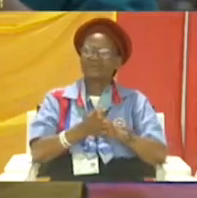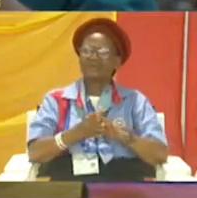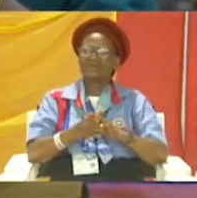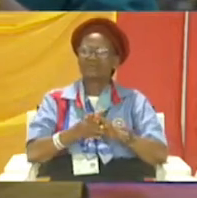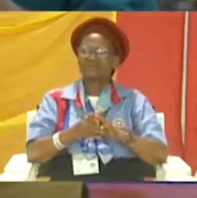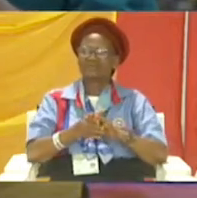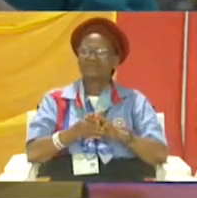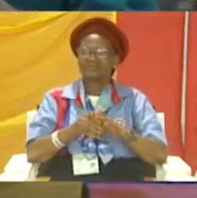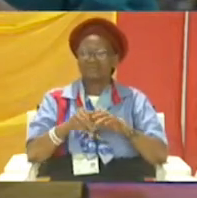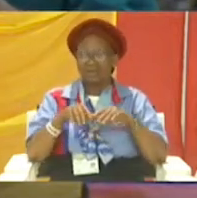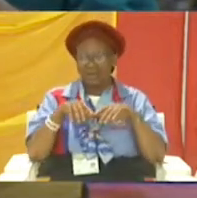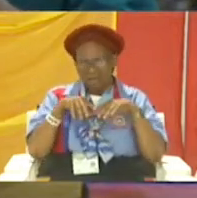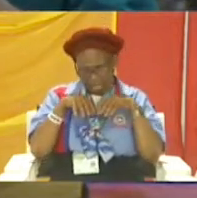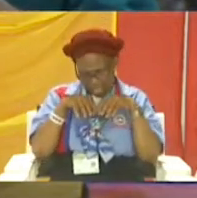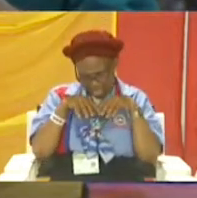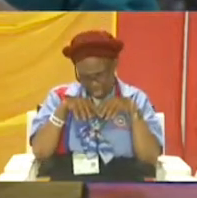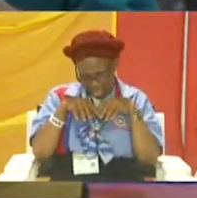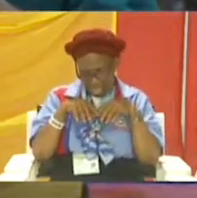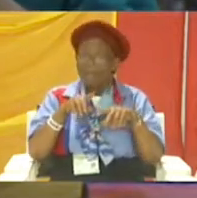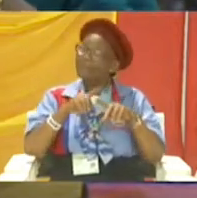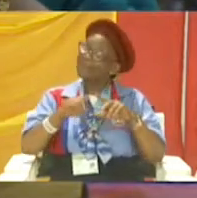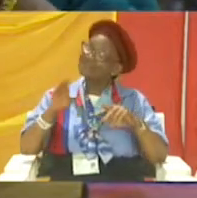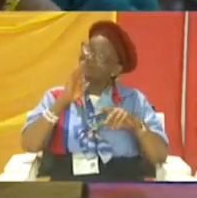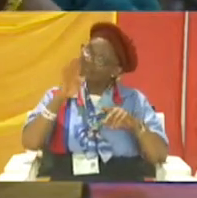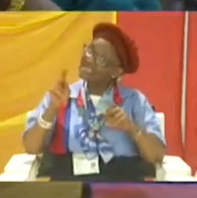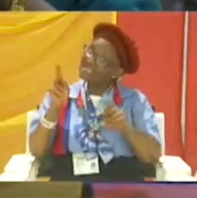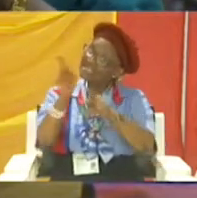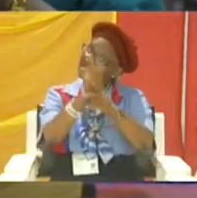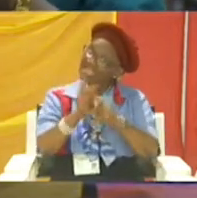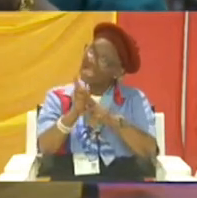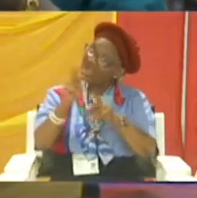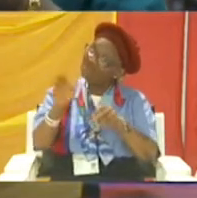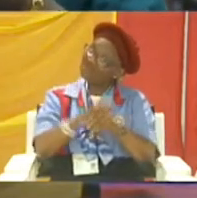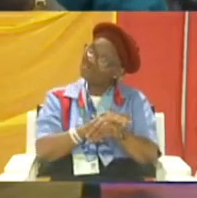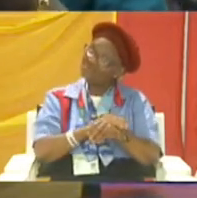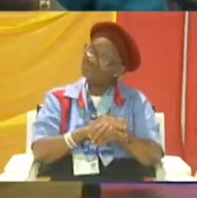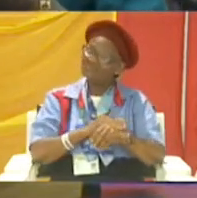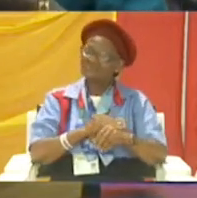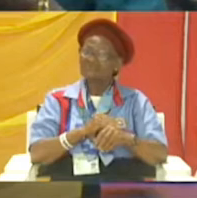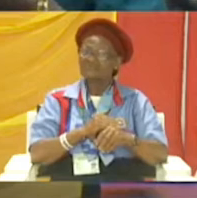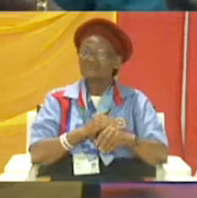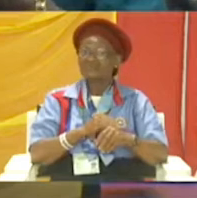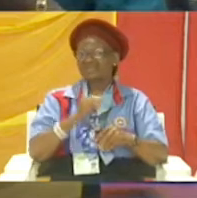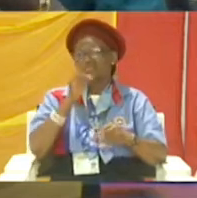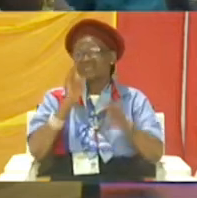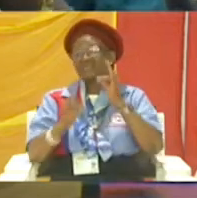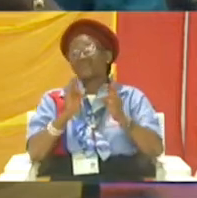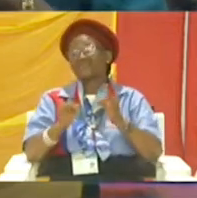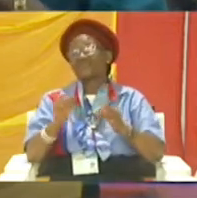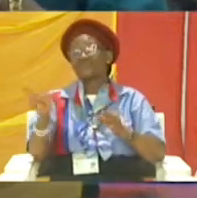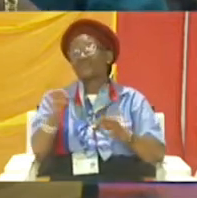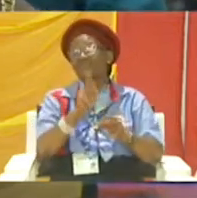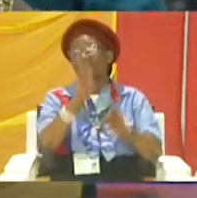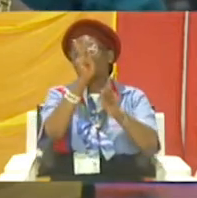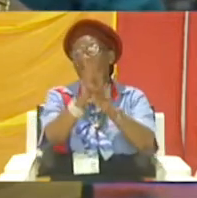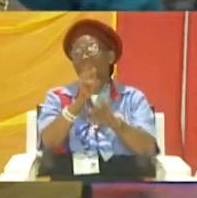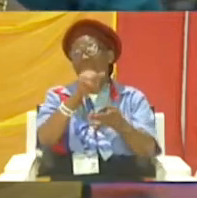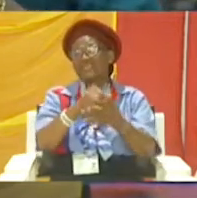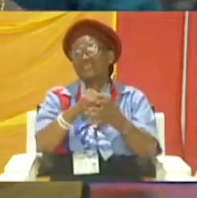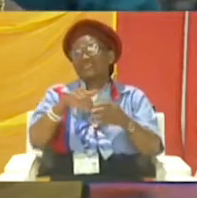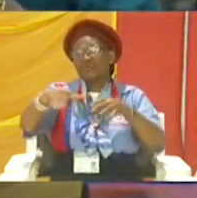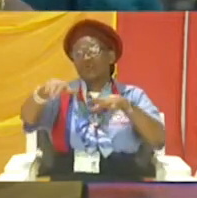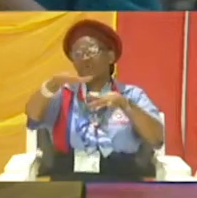But be careful. If you keep him covered for too long, to he